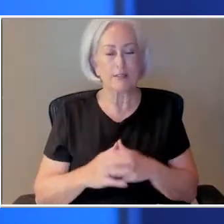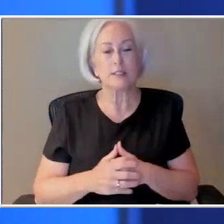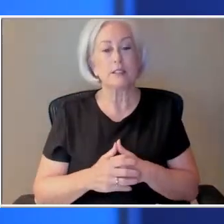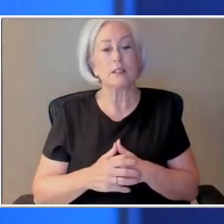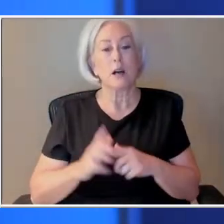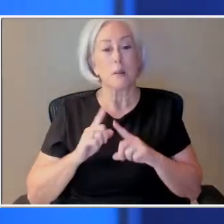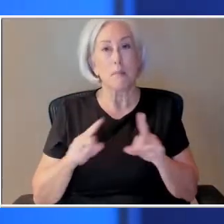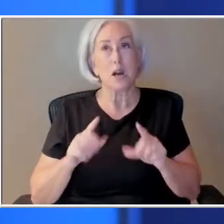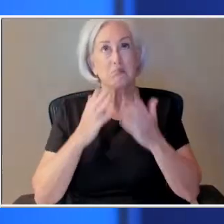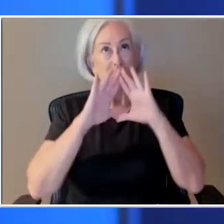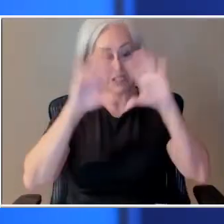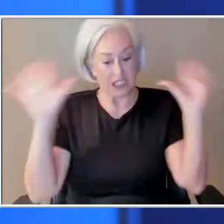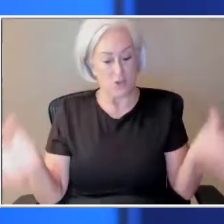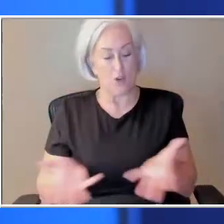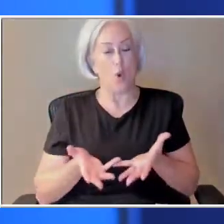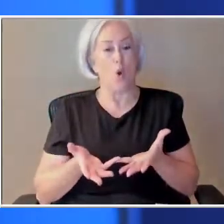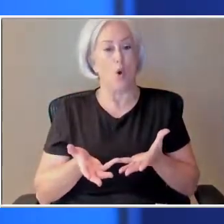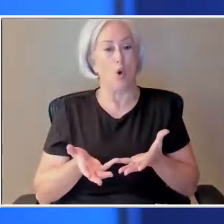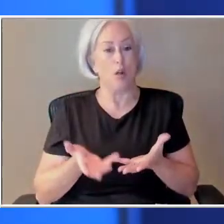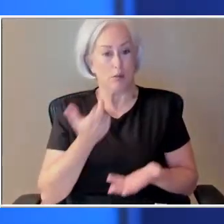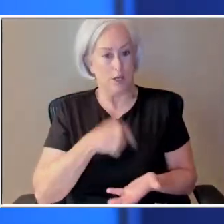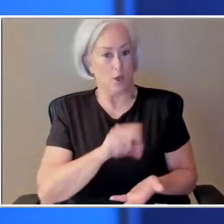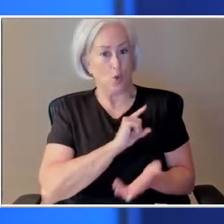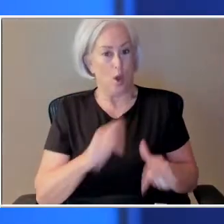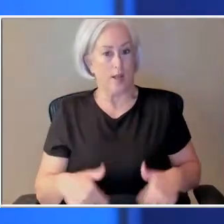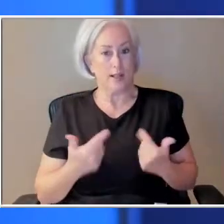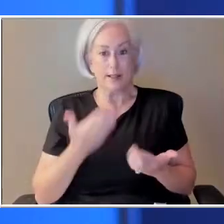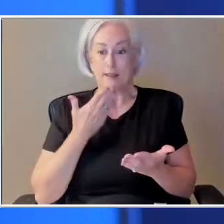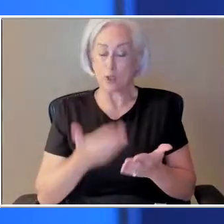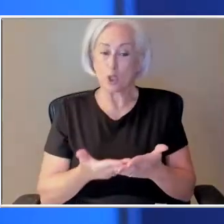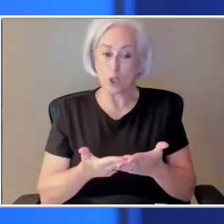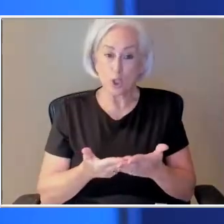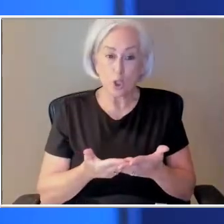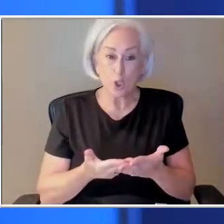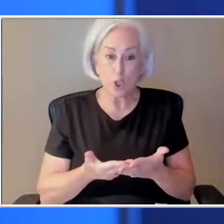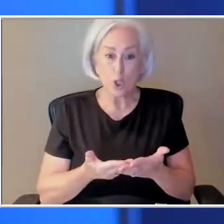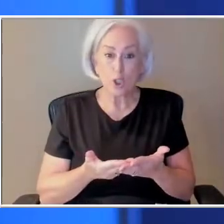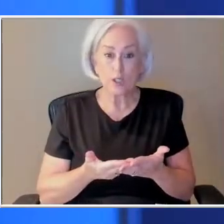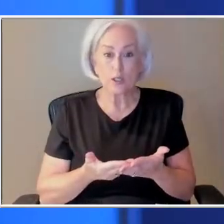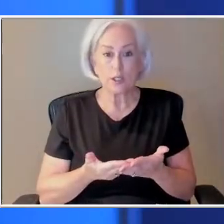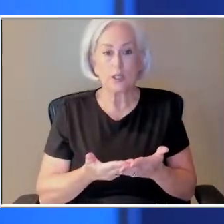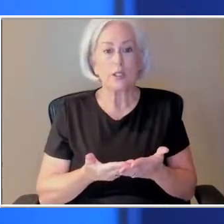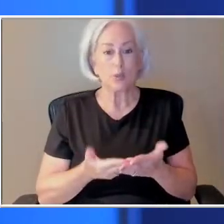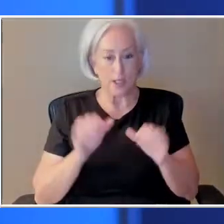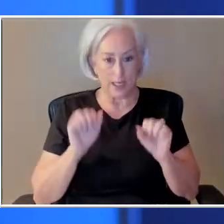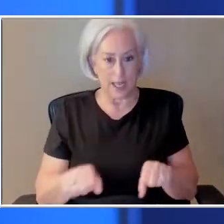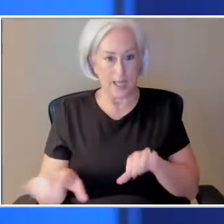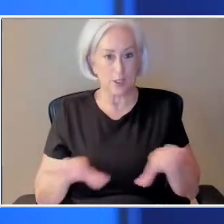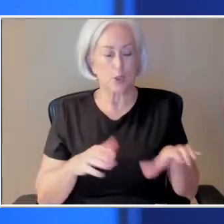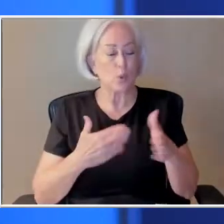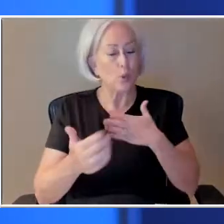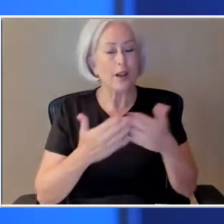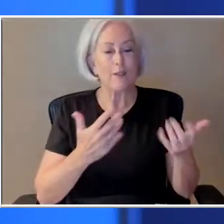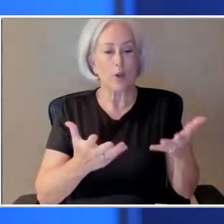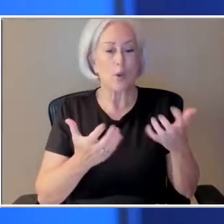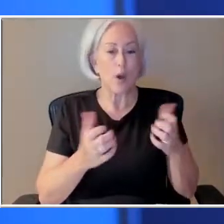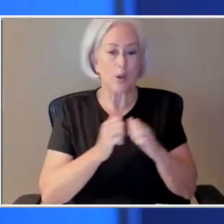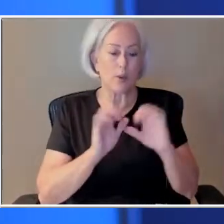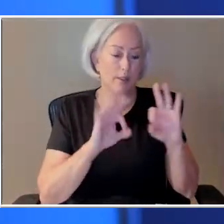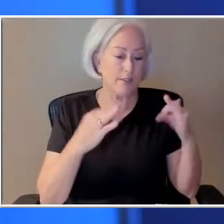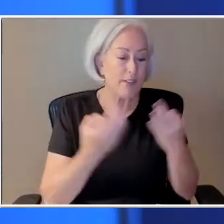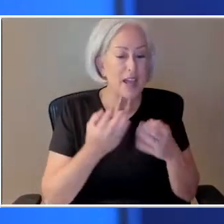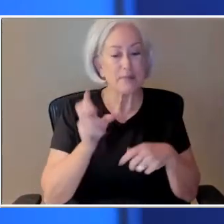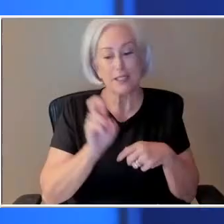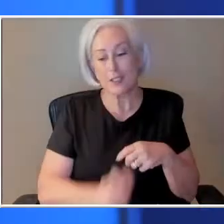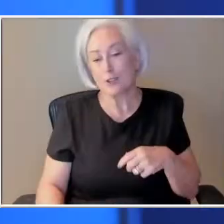think our quality of life is good, and we get to do what we want to do with our family, travel.